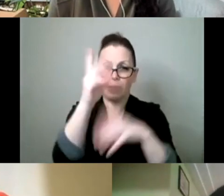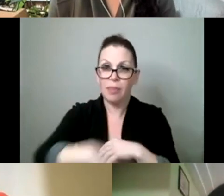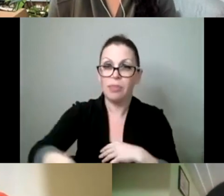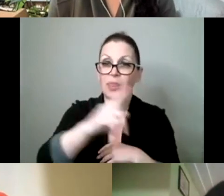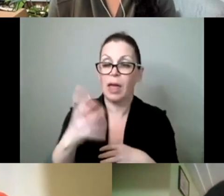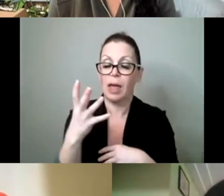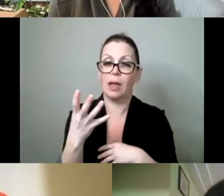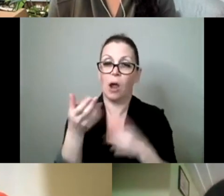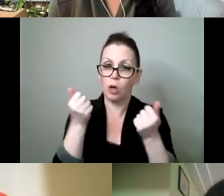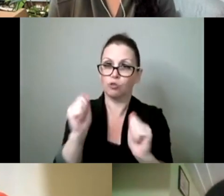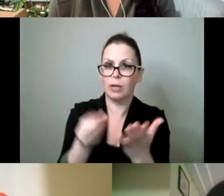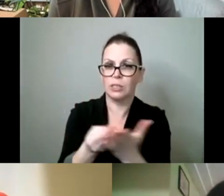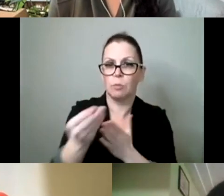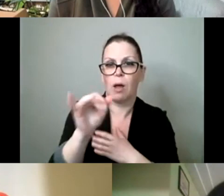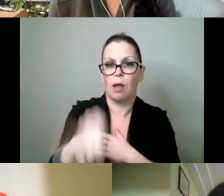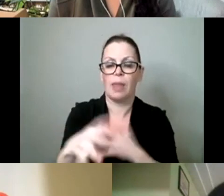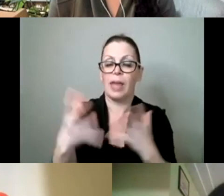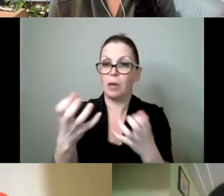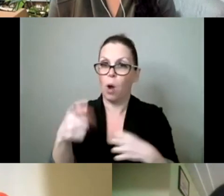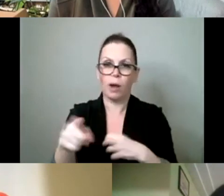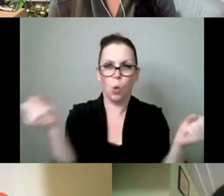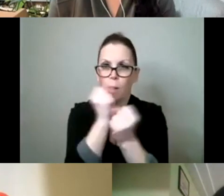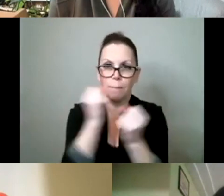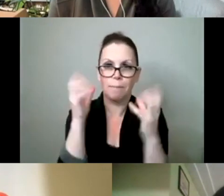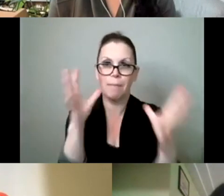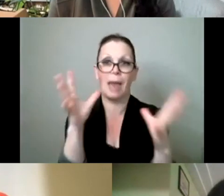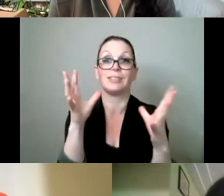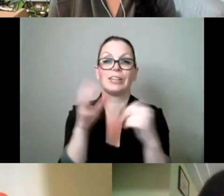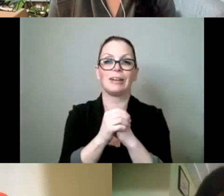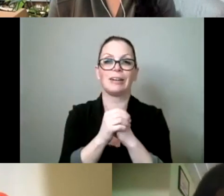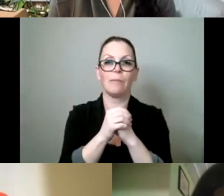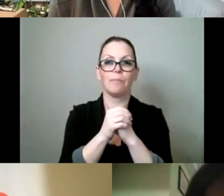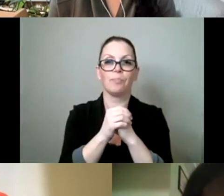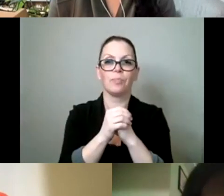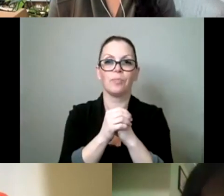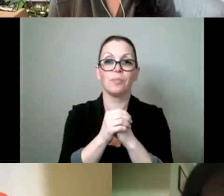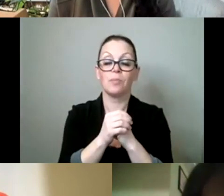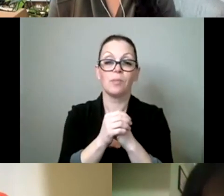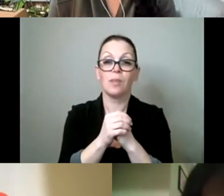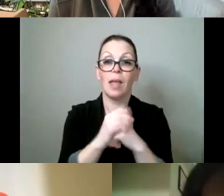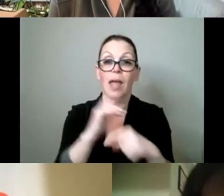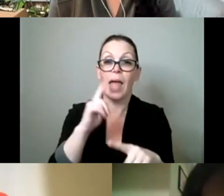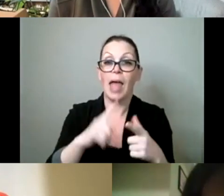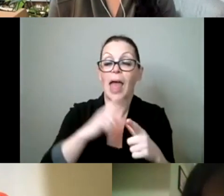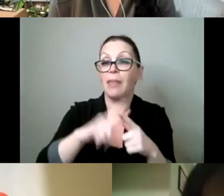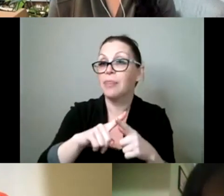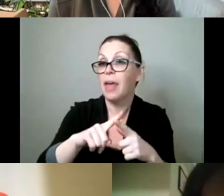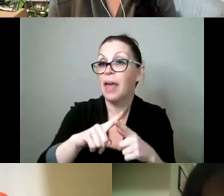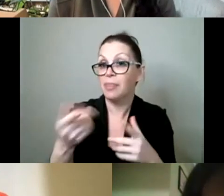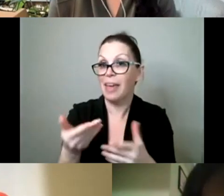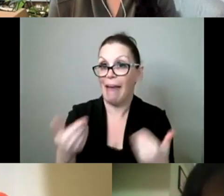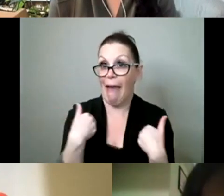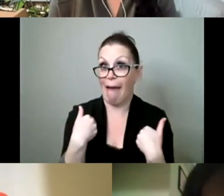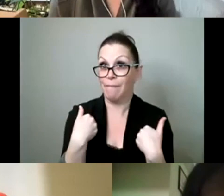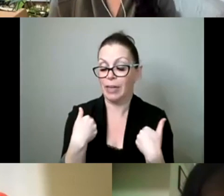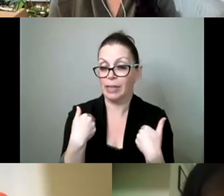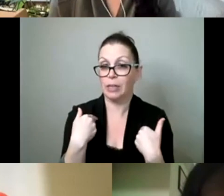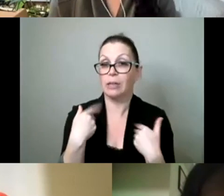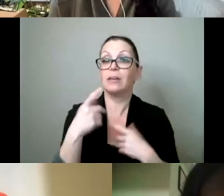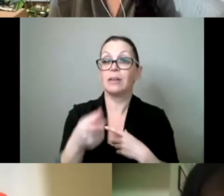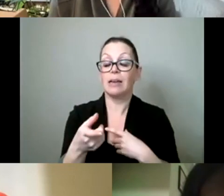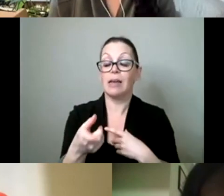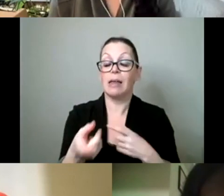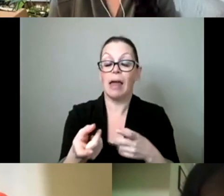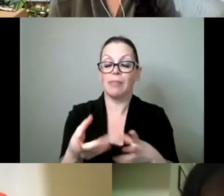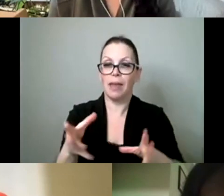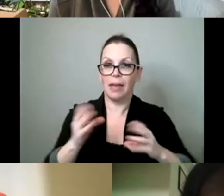want your lightning in a bottle, even if when they have it in front of you, they want to try to filter it towards in something they think they